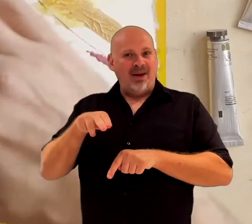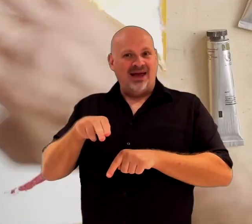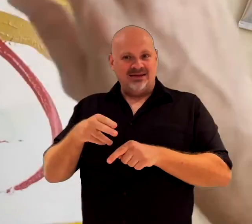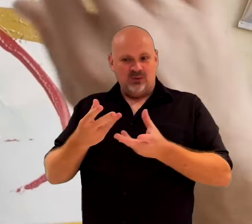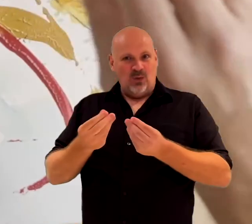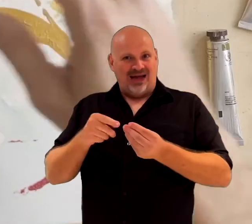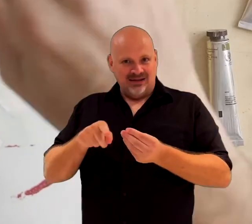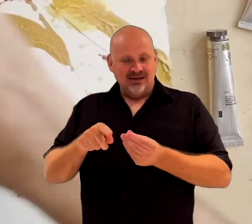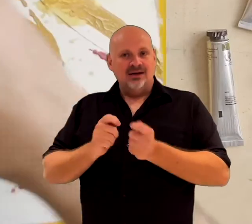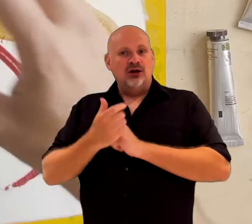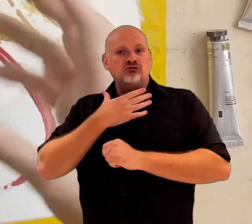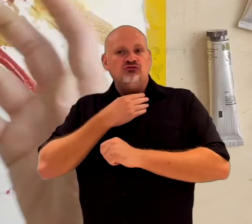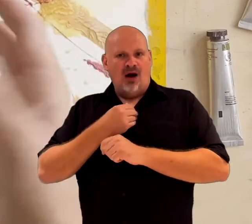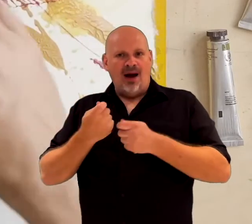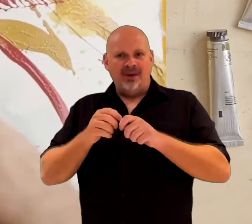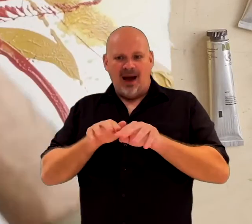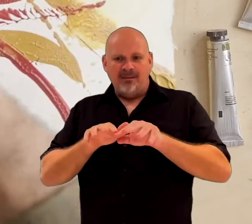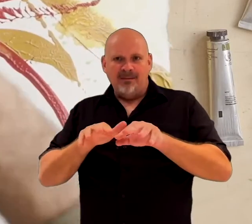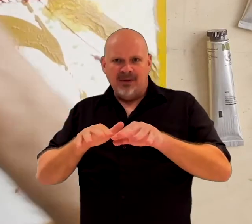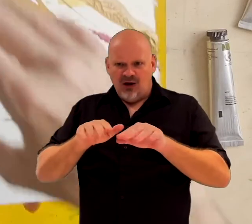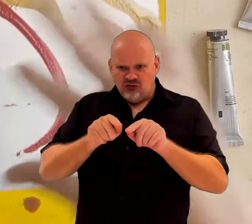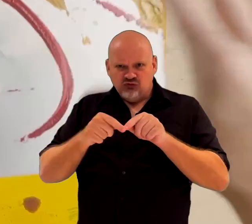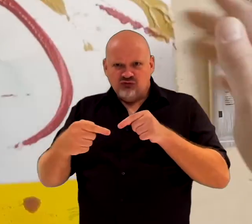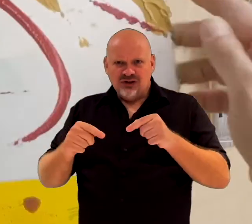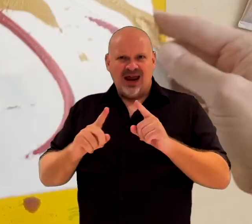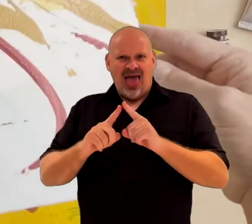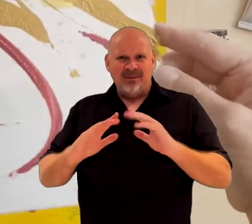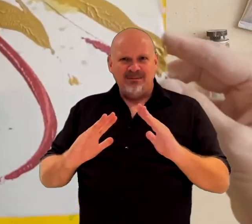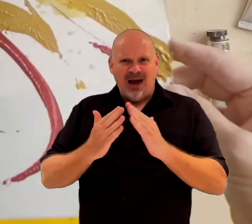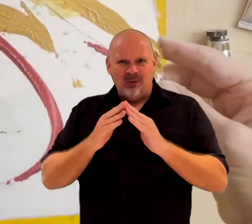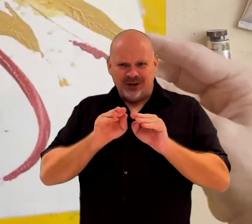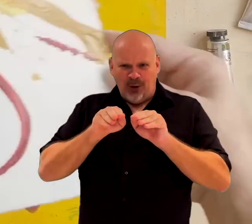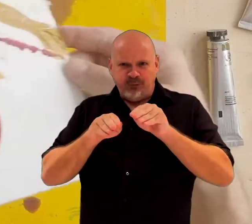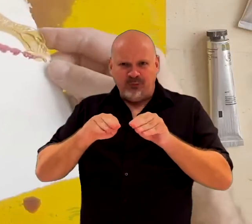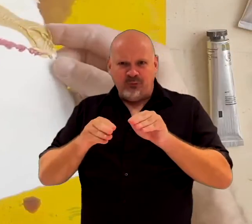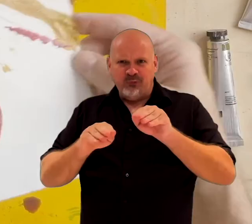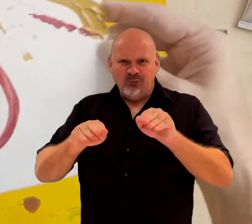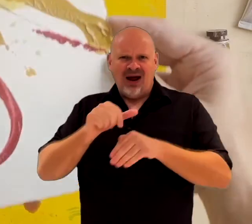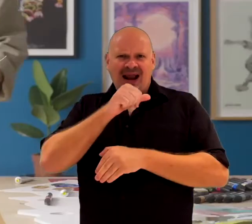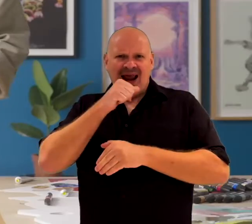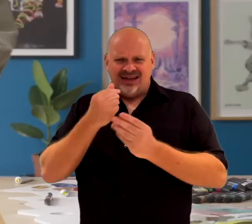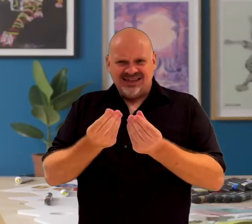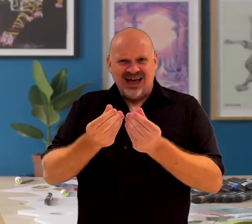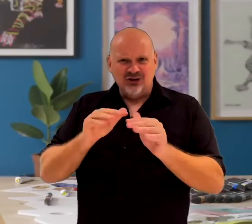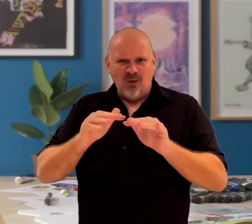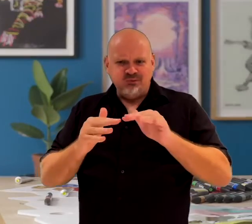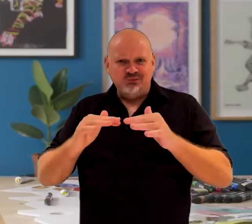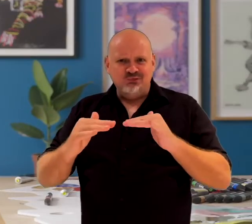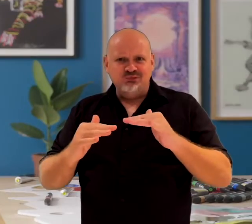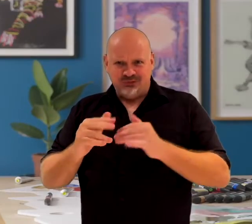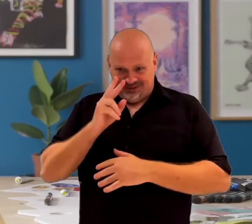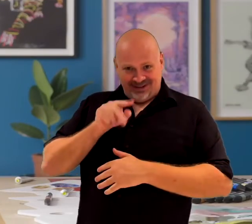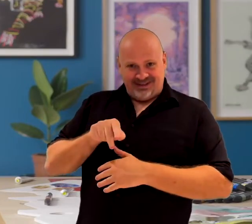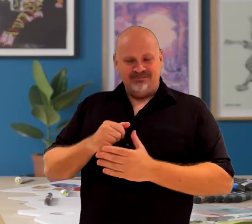it actually has like these little ridges and mountainous veins everywhere. It's really nice for texture. So you can see that.